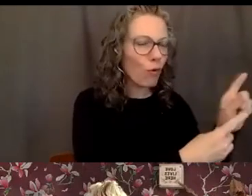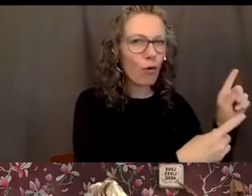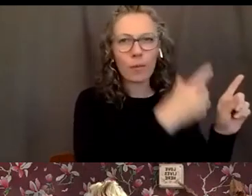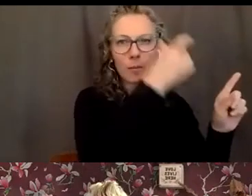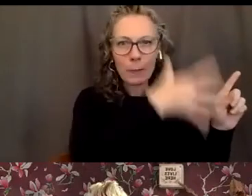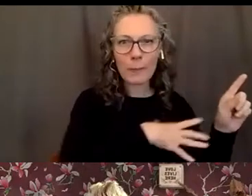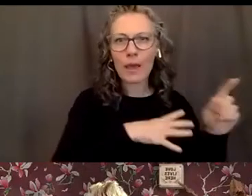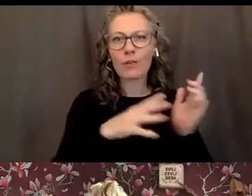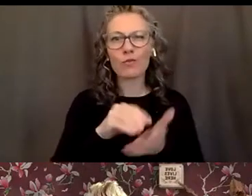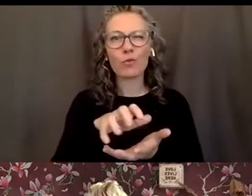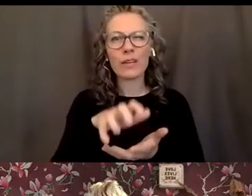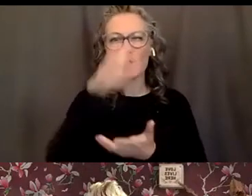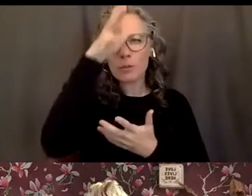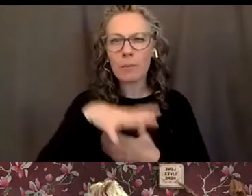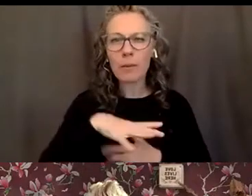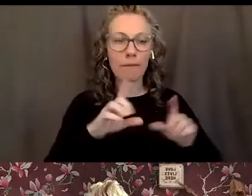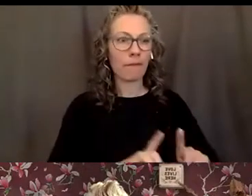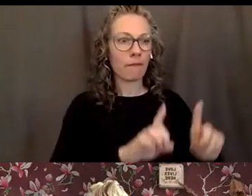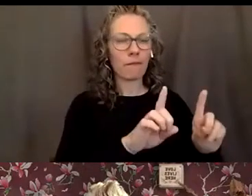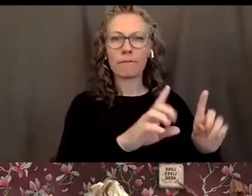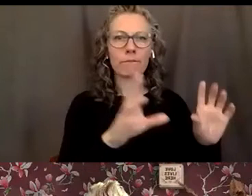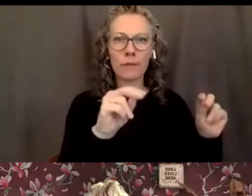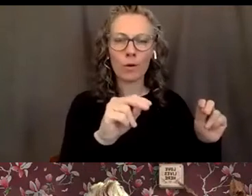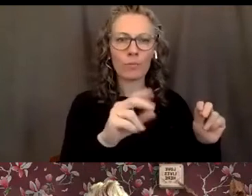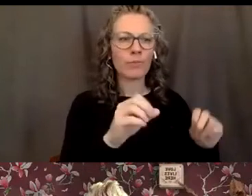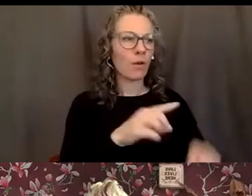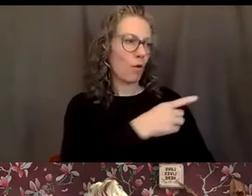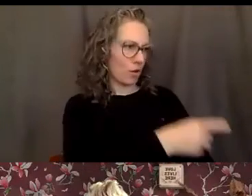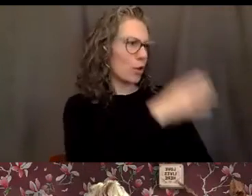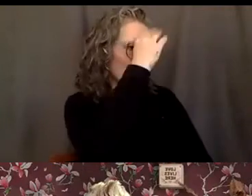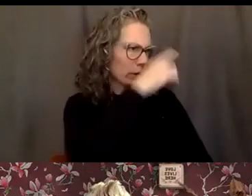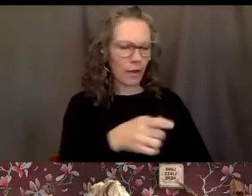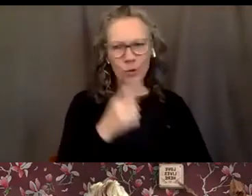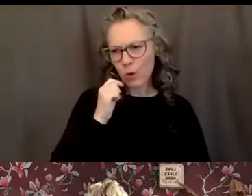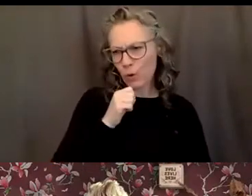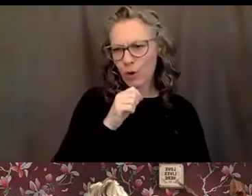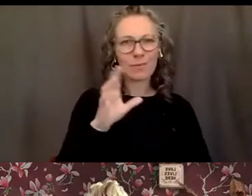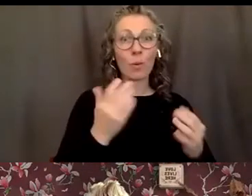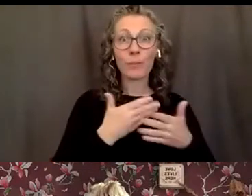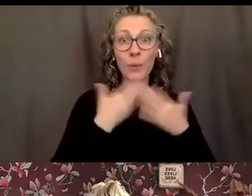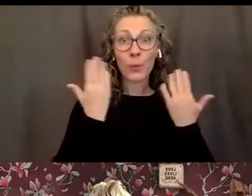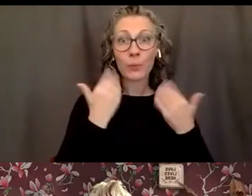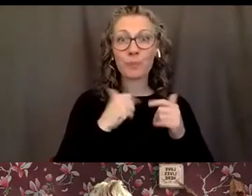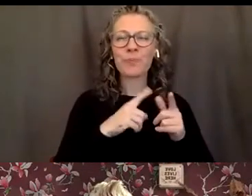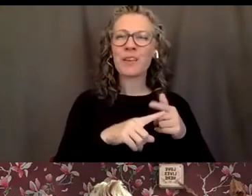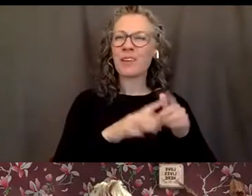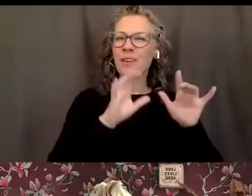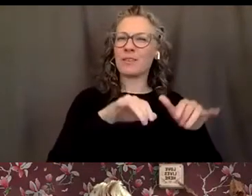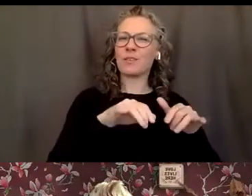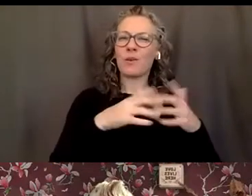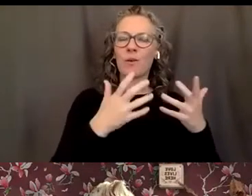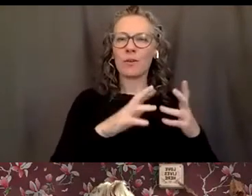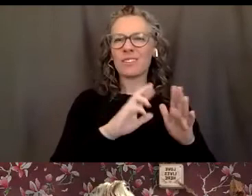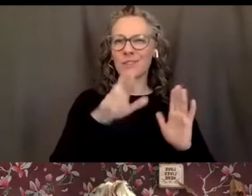And then, of course, there could be no identity of, oh, you're a guy, oh, you're a girl. So, it's just a role